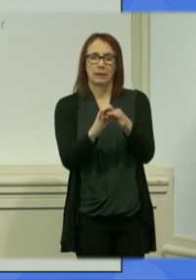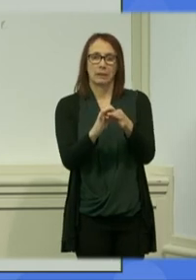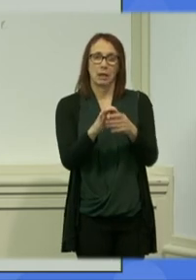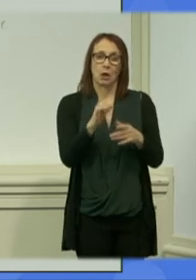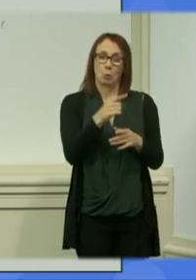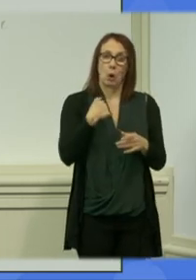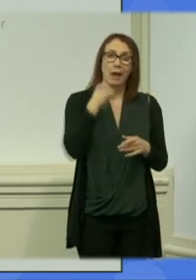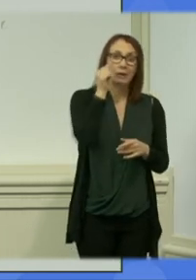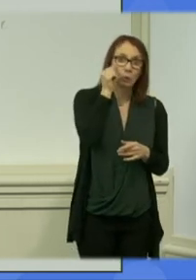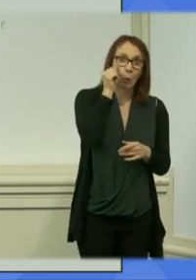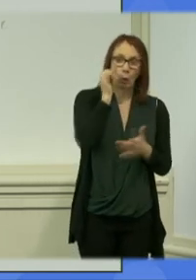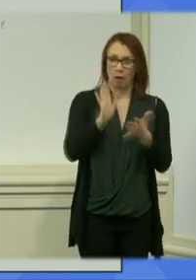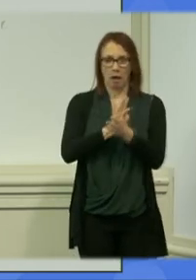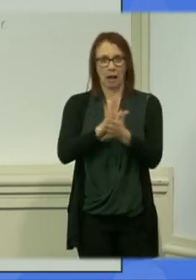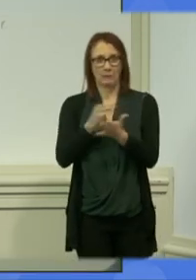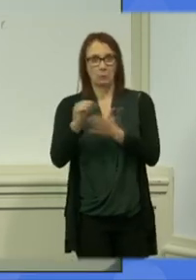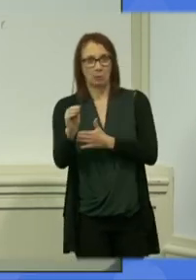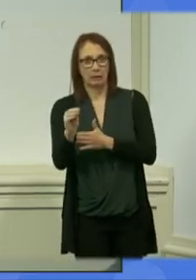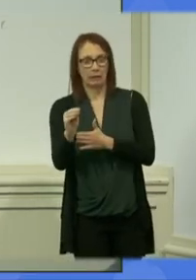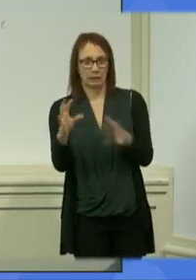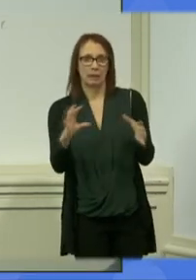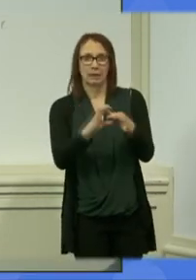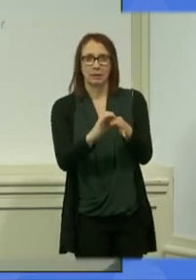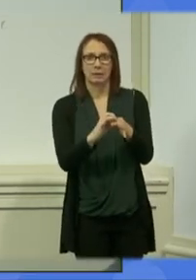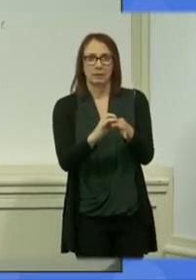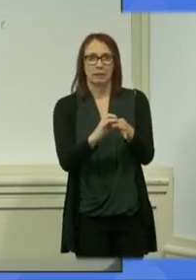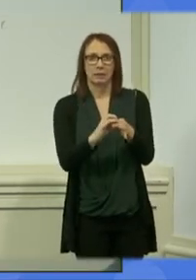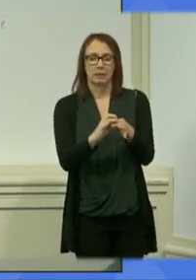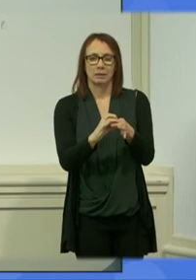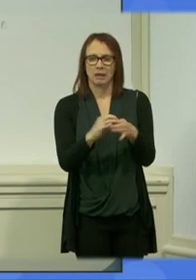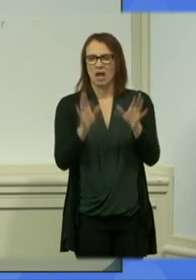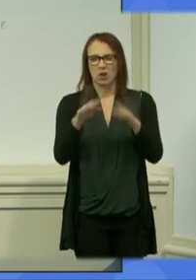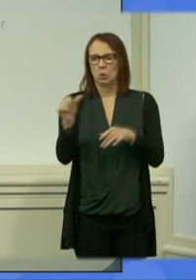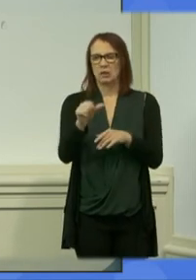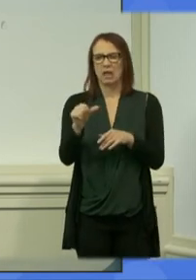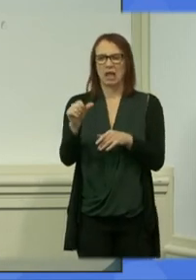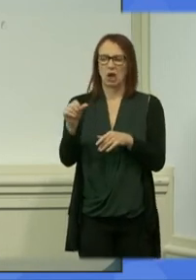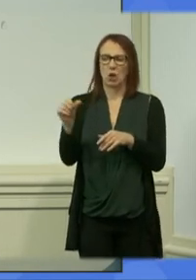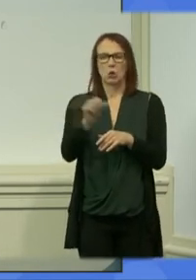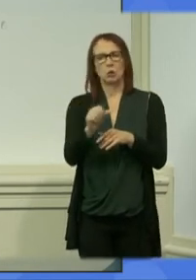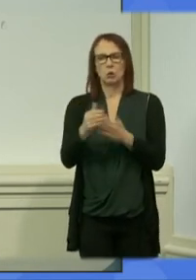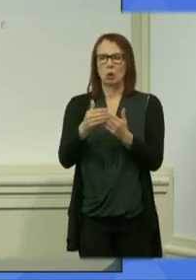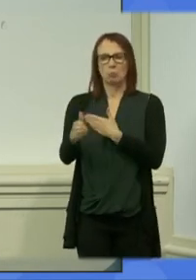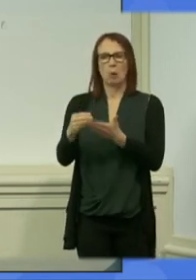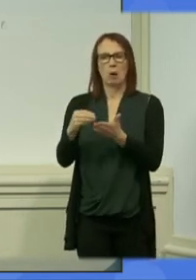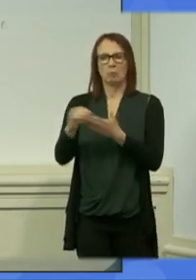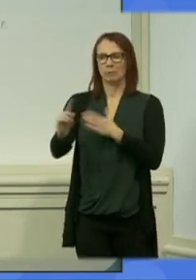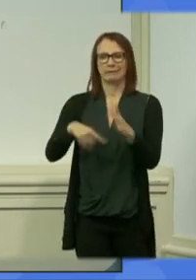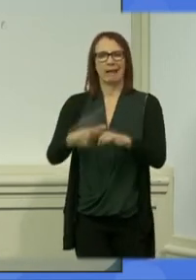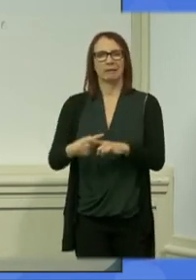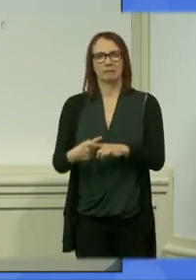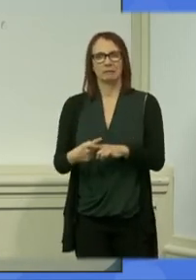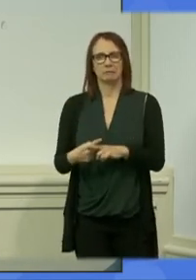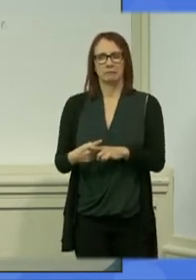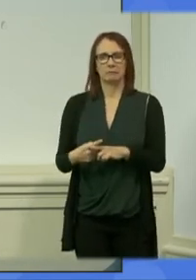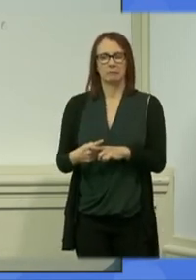to contribute. Because I think we need more than, you know, folks who pay more tax and PSI don't want to, that type